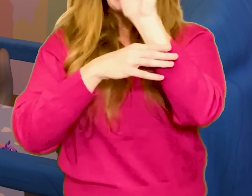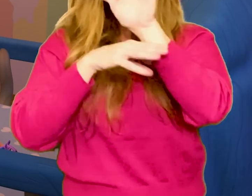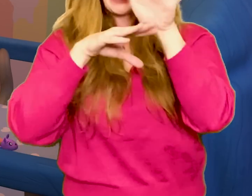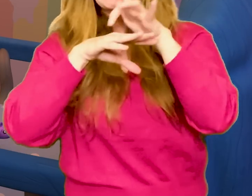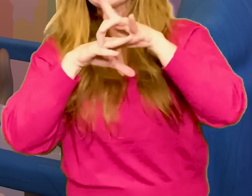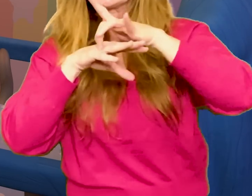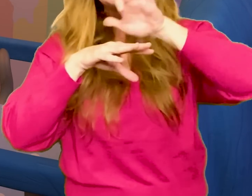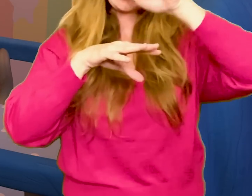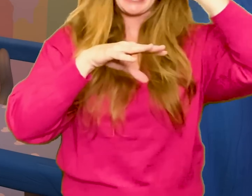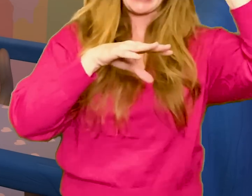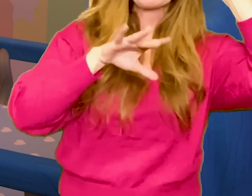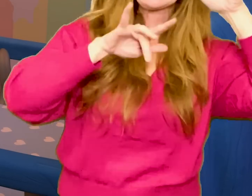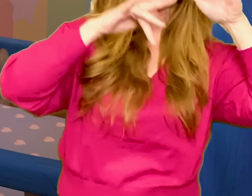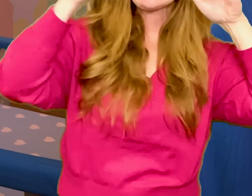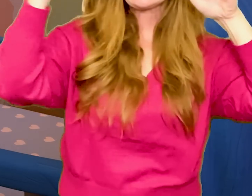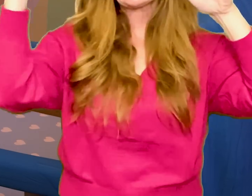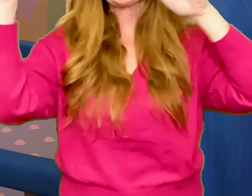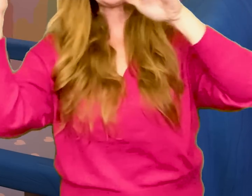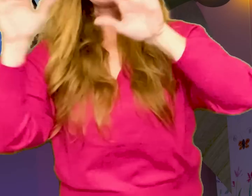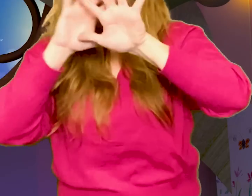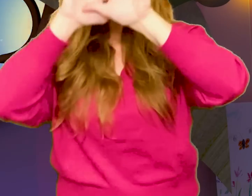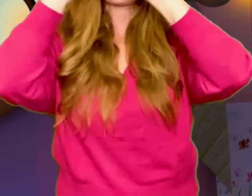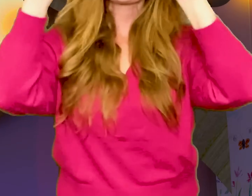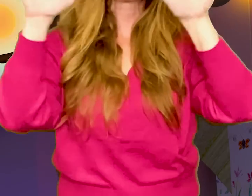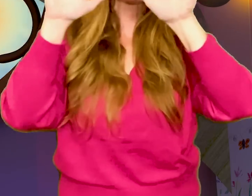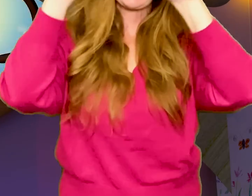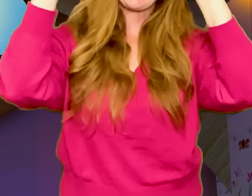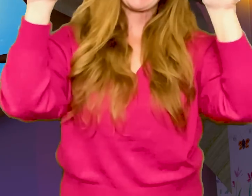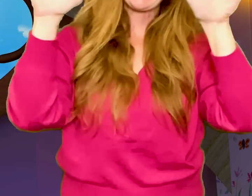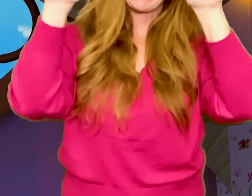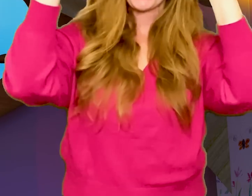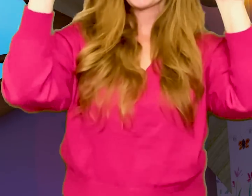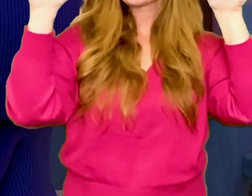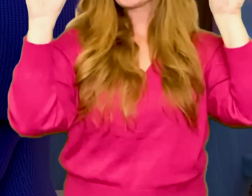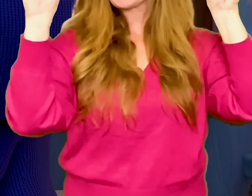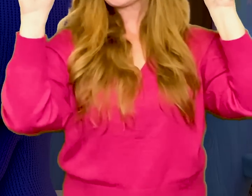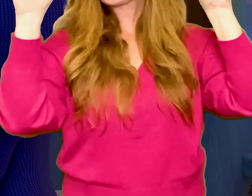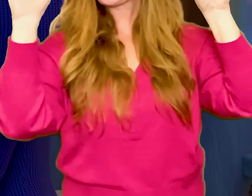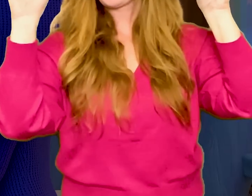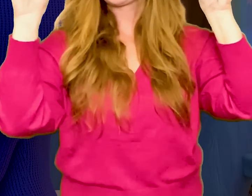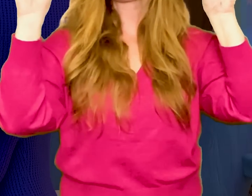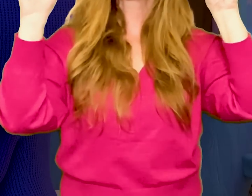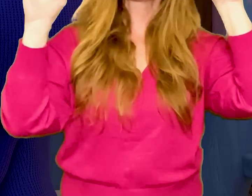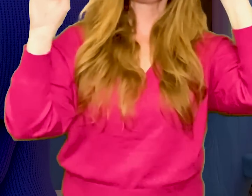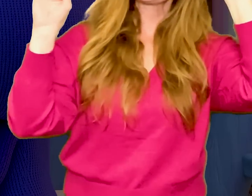the diamond in the sky twinkle